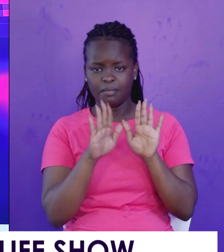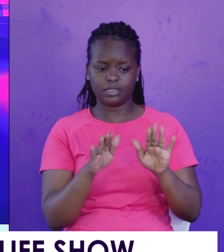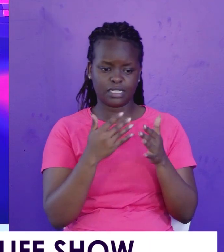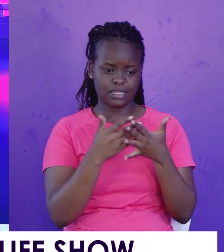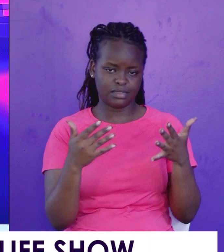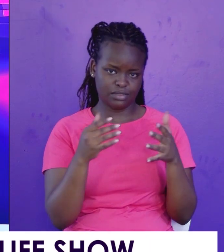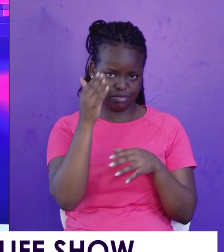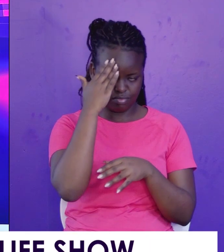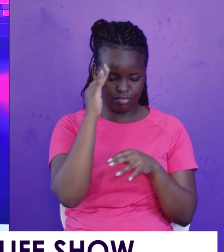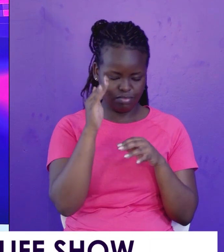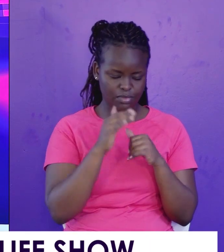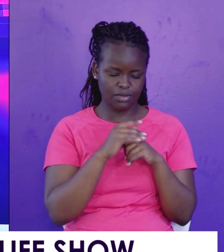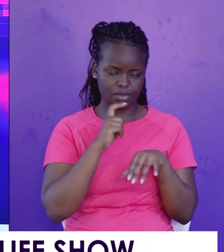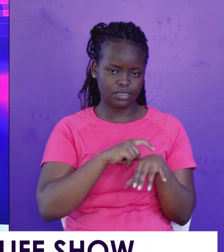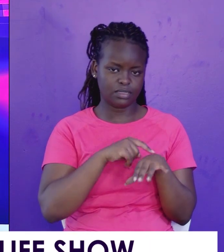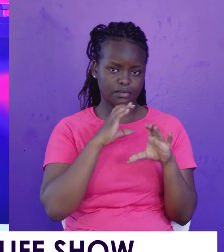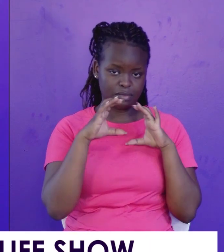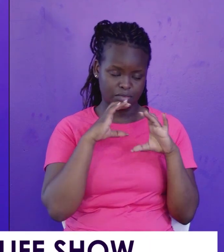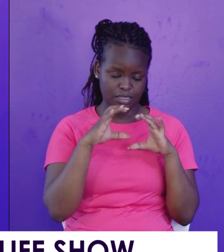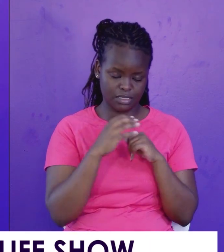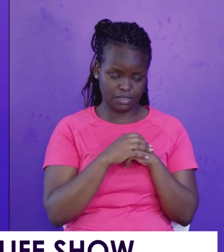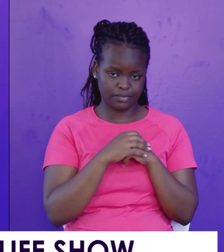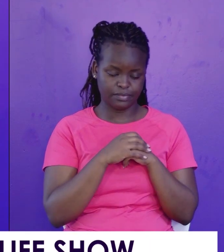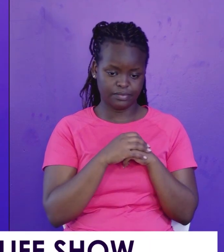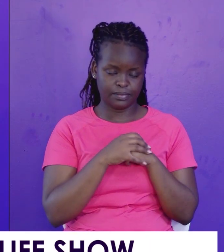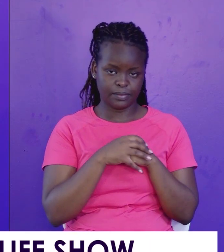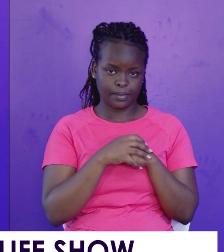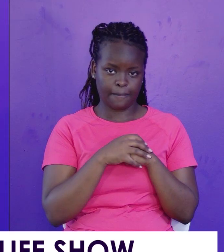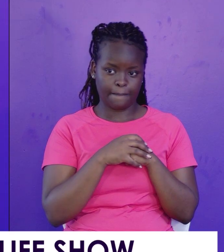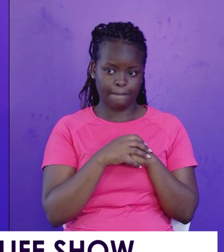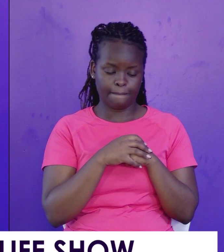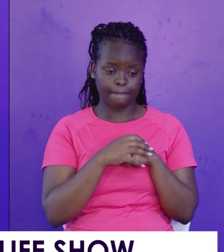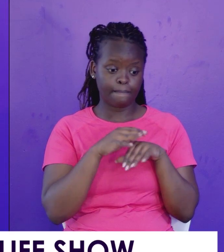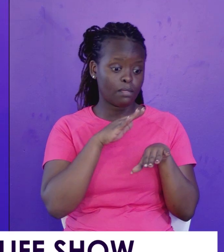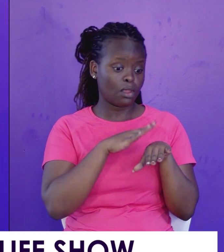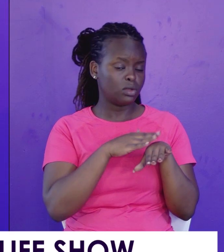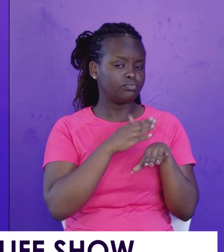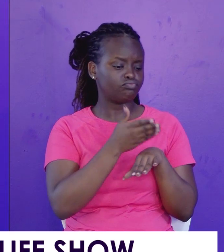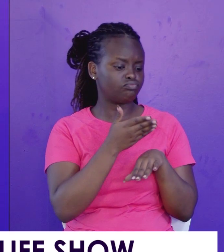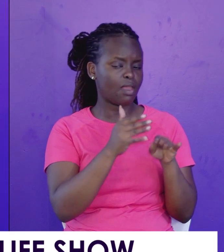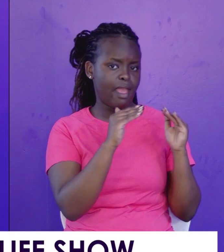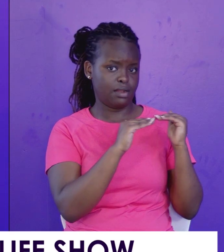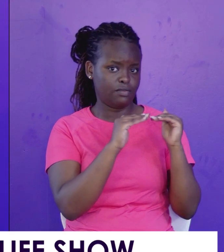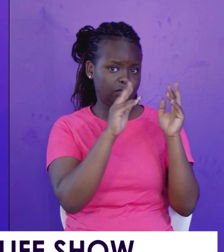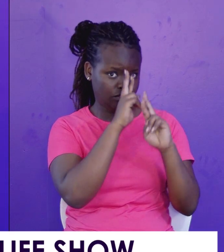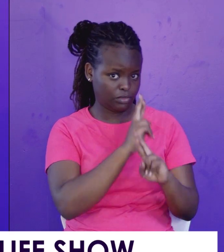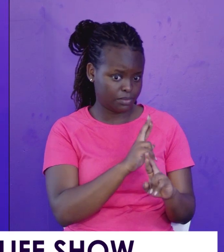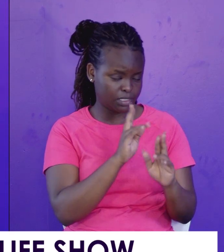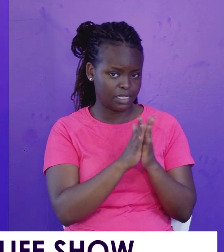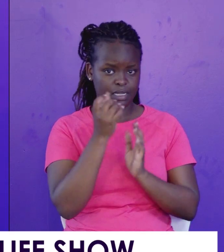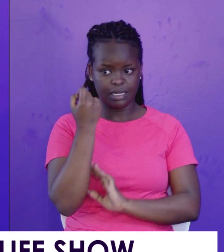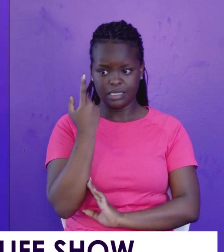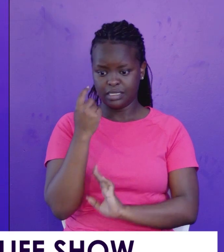know when you're communicating. I'm looking at, still on that level of respect and understanding